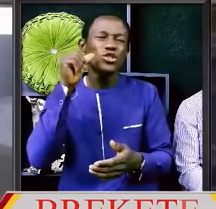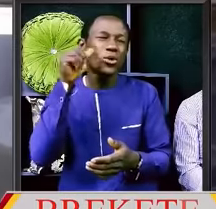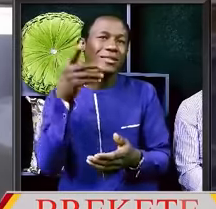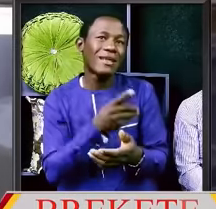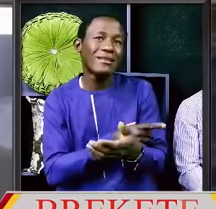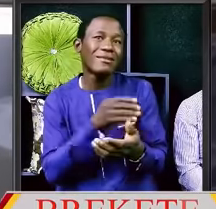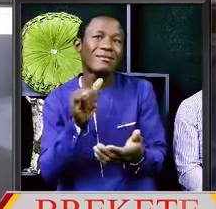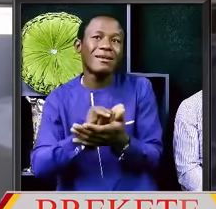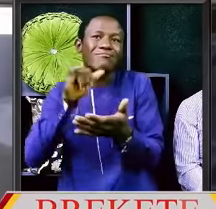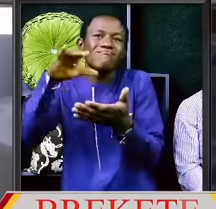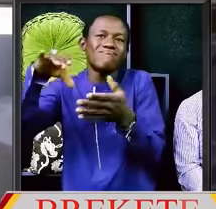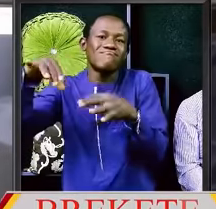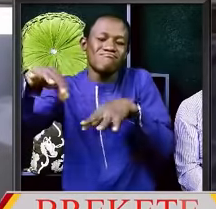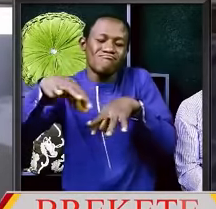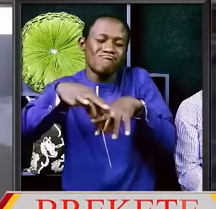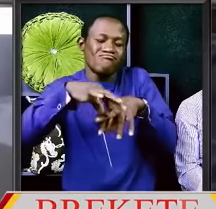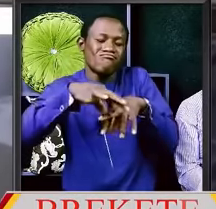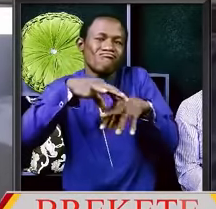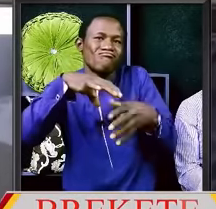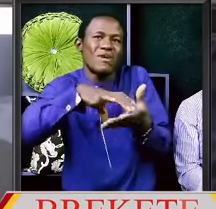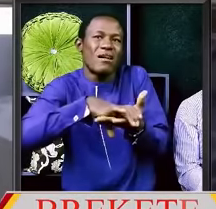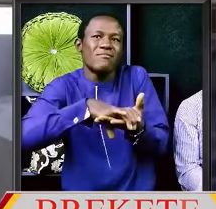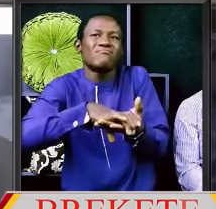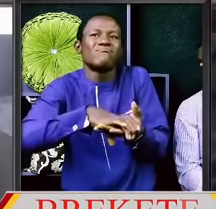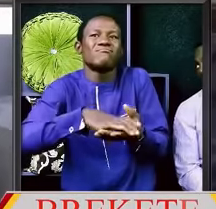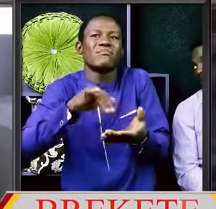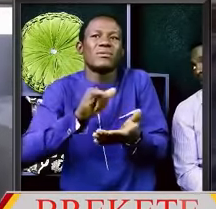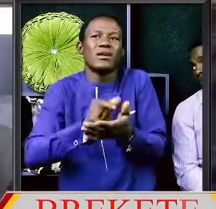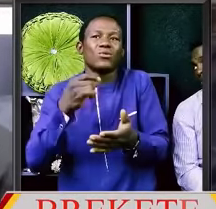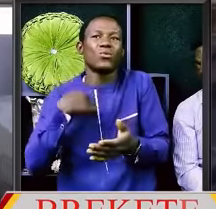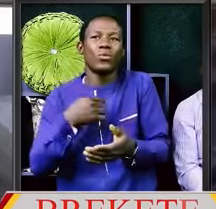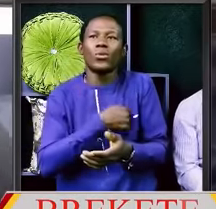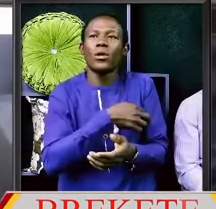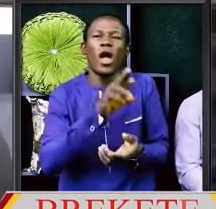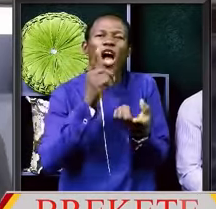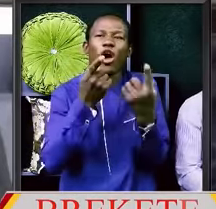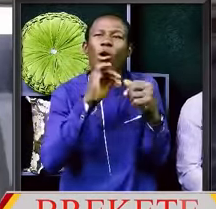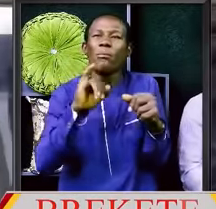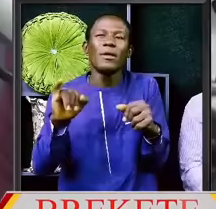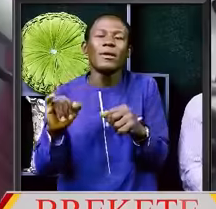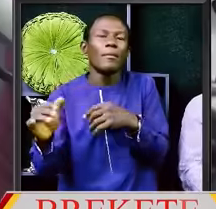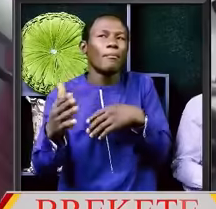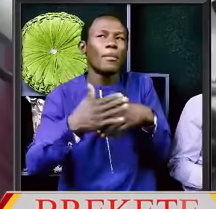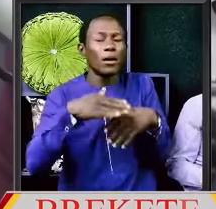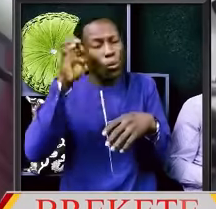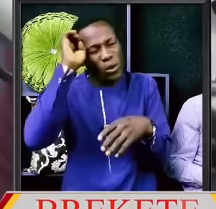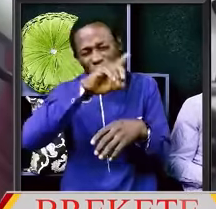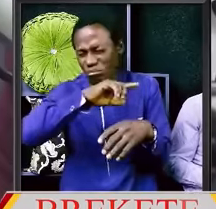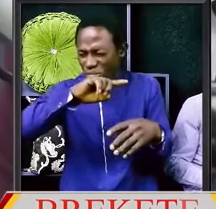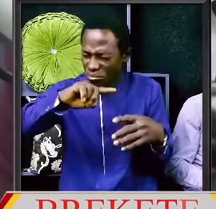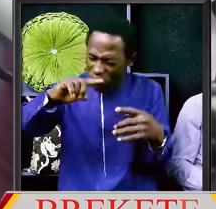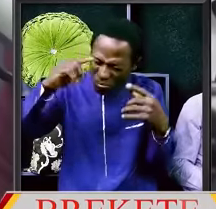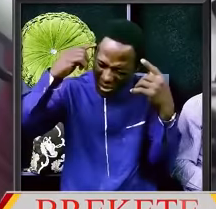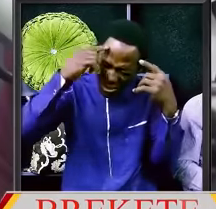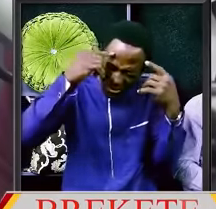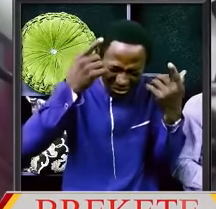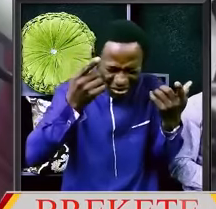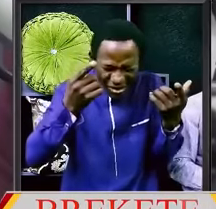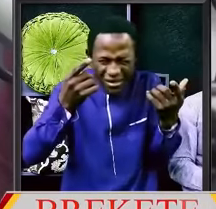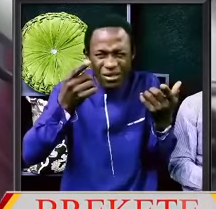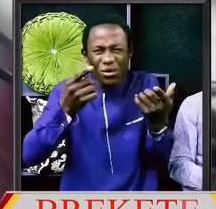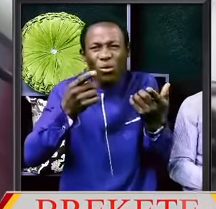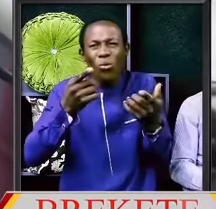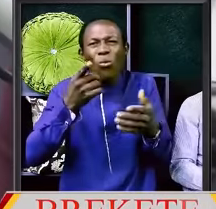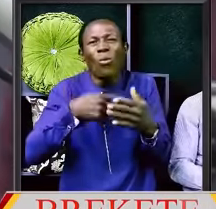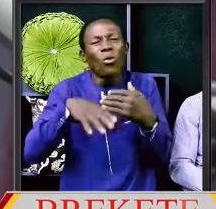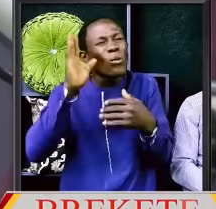Ah! You go begin the wait till I go tell people. My ordinary president, and nobody say in he get baby say he don't they sick already, we